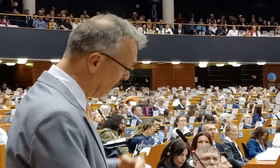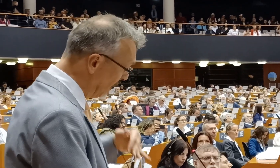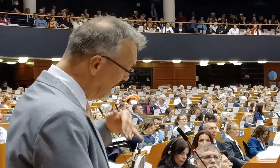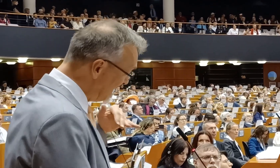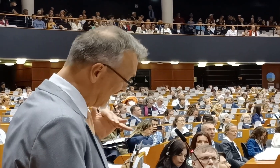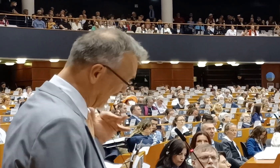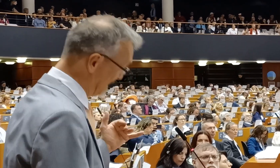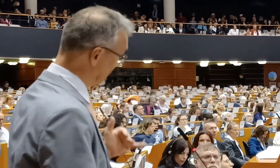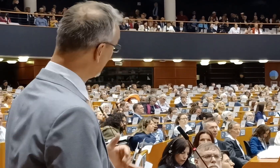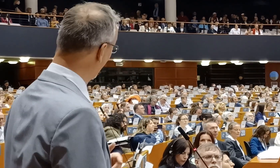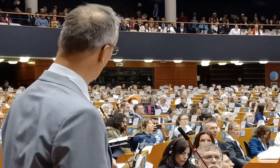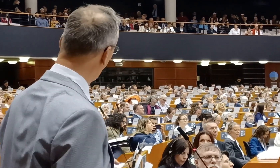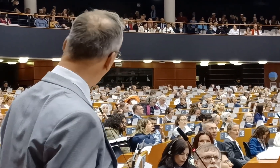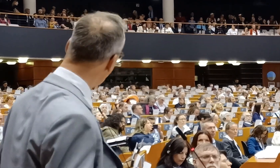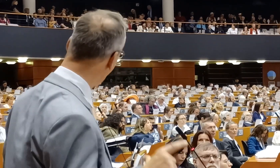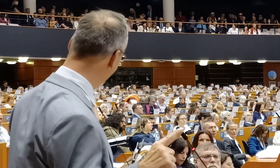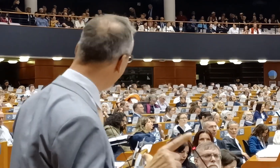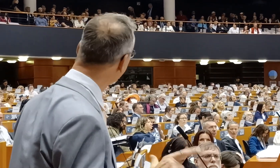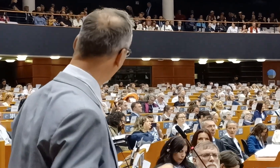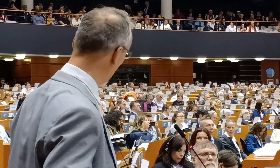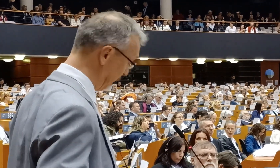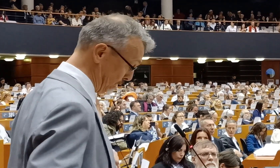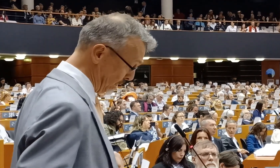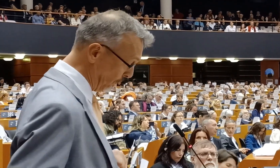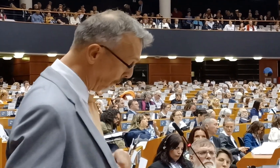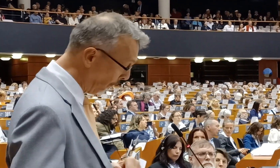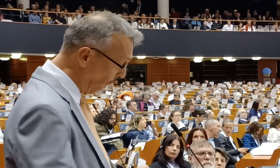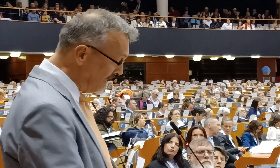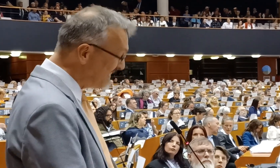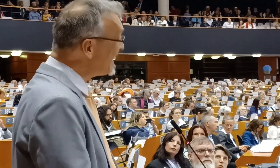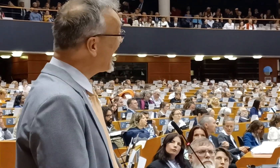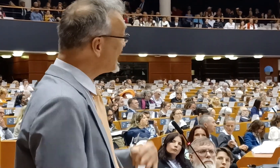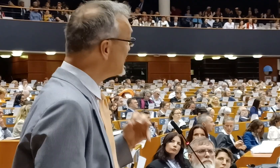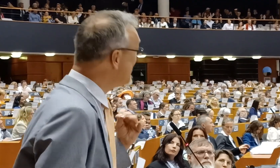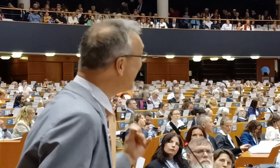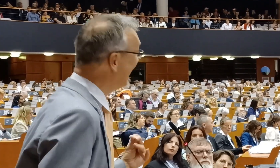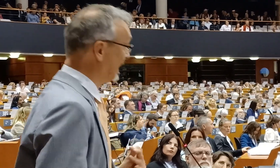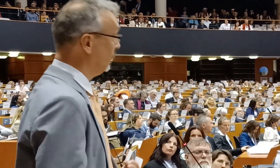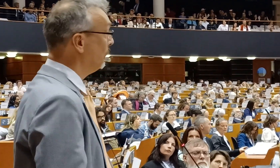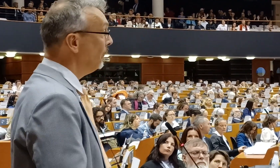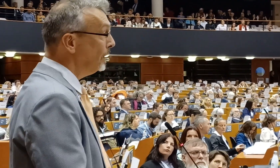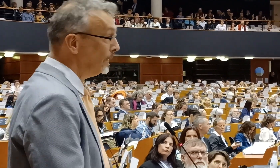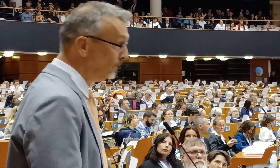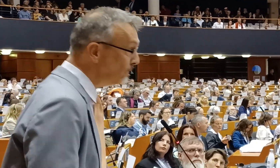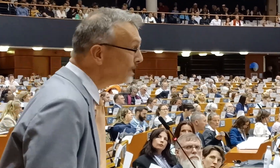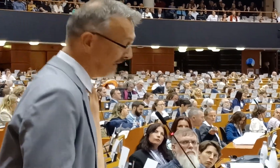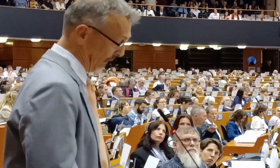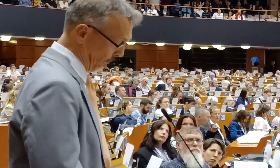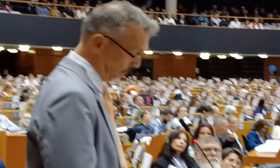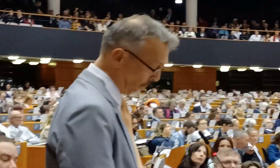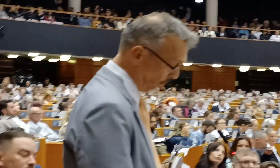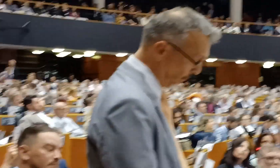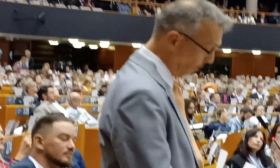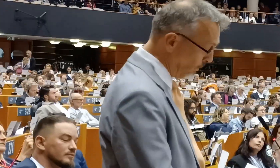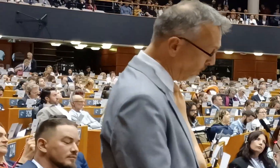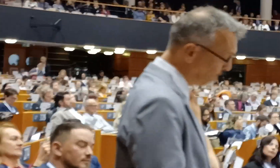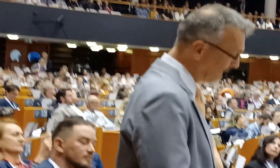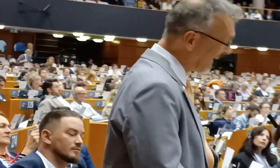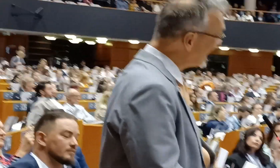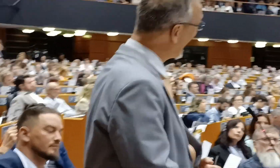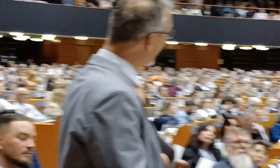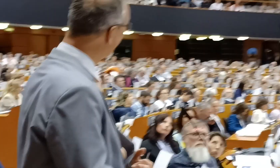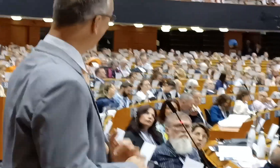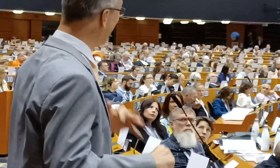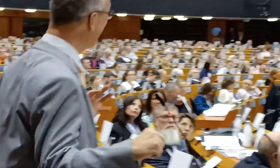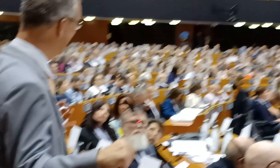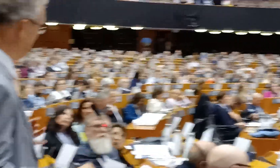entsprechende Sanktionen bei Nicht-Einhaltung sind daher zwingend notwendig und